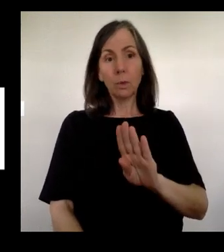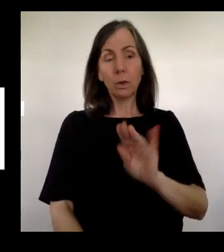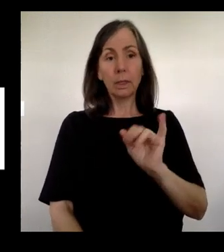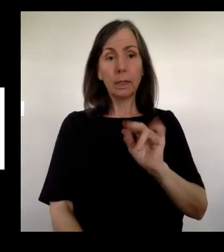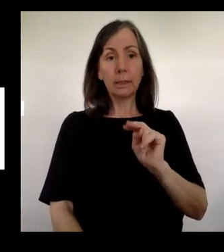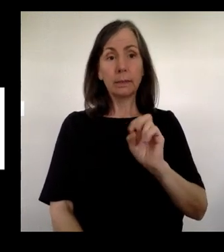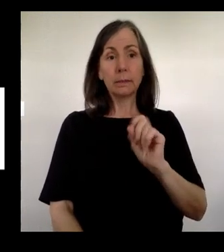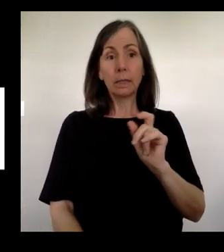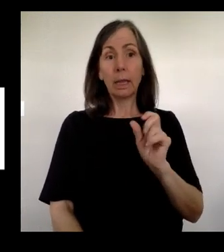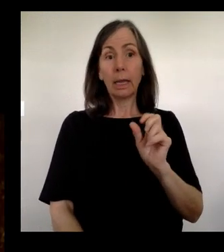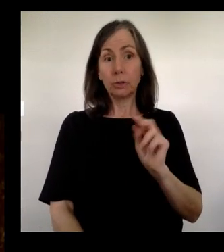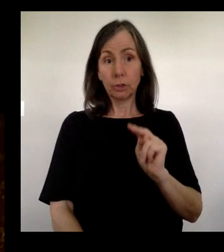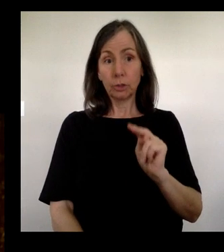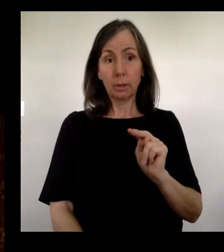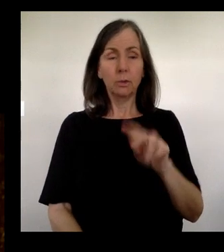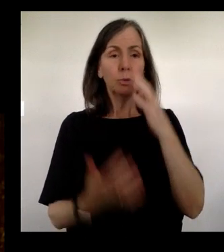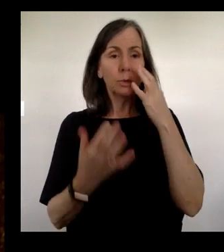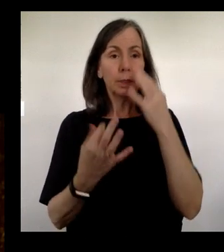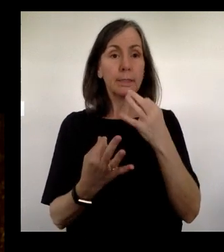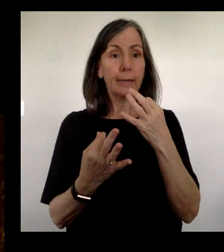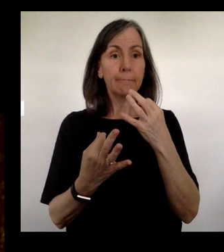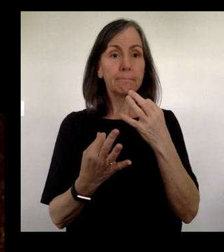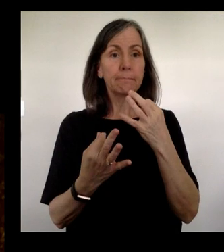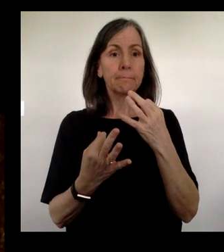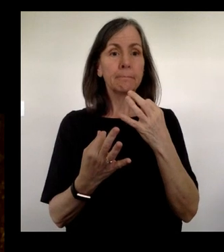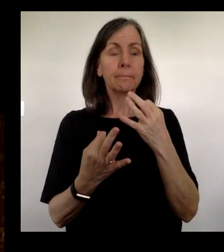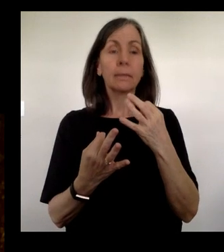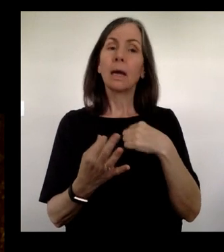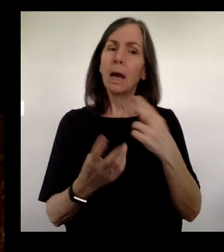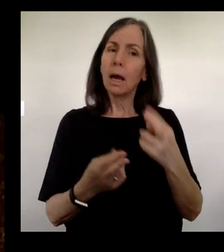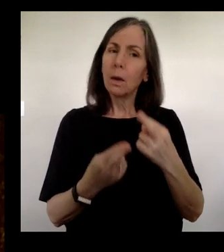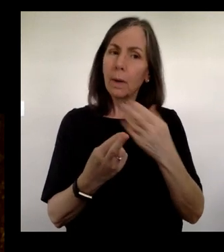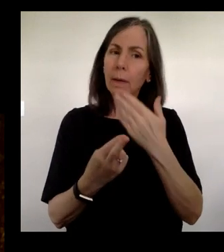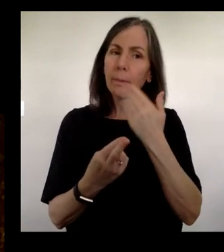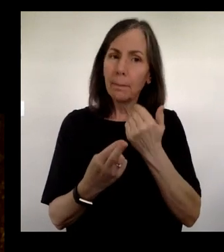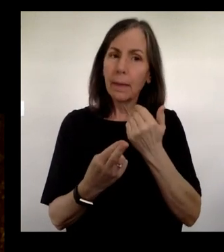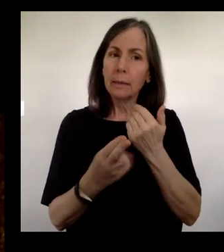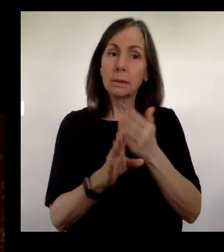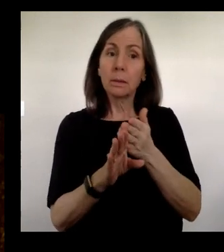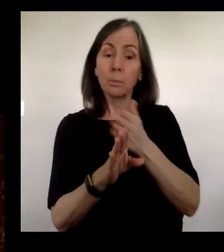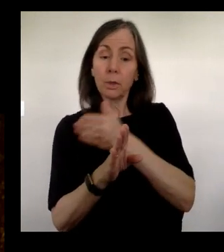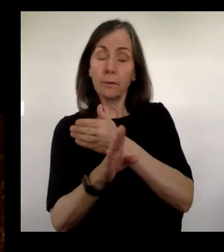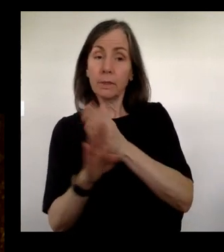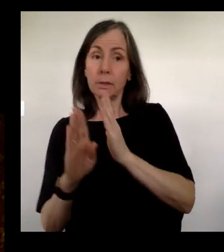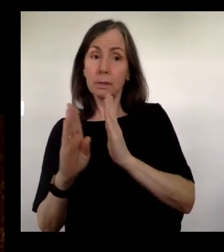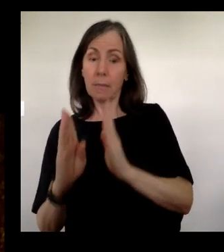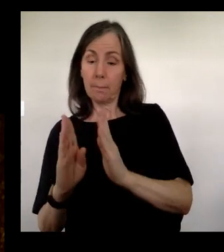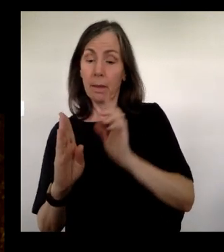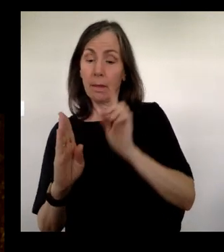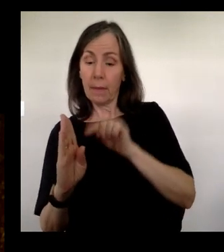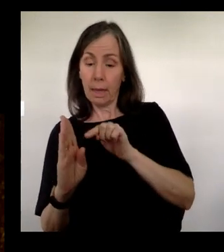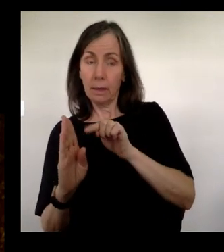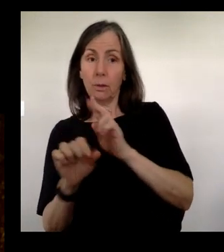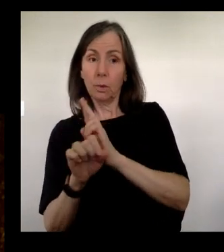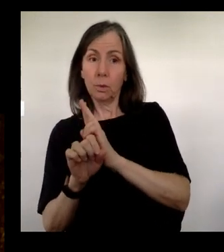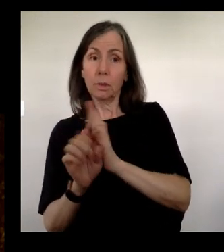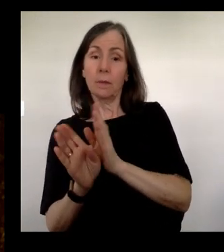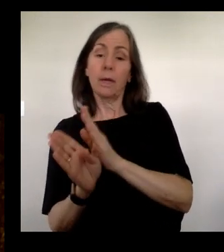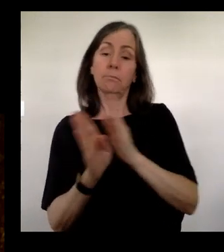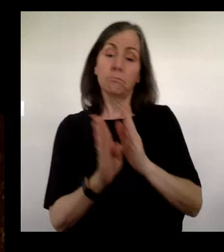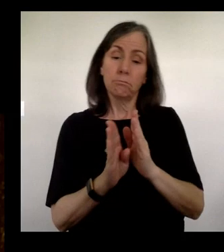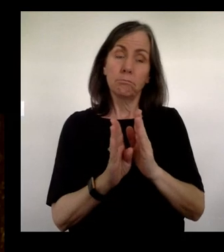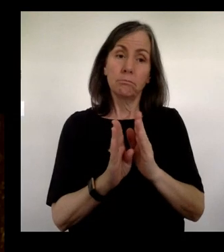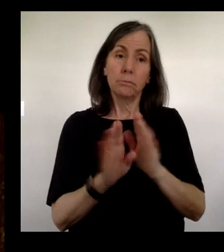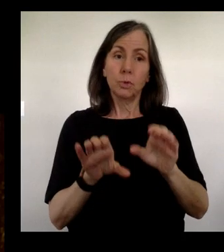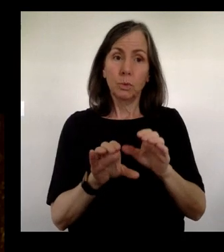get to decide. I recommend using your previous step to build. You'll notice as I went from step 1 to